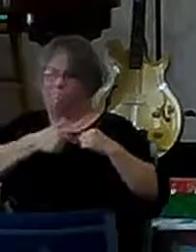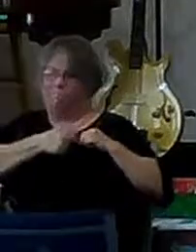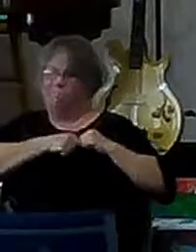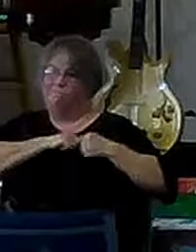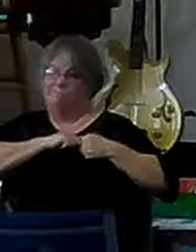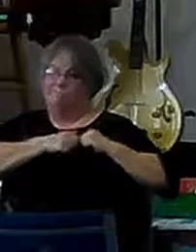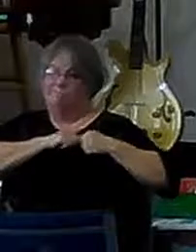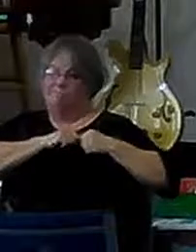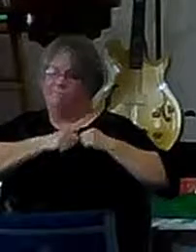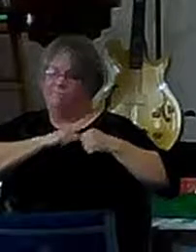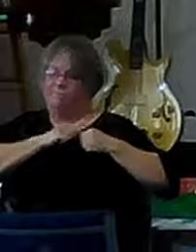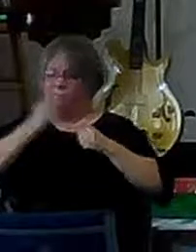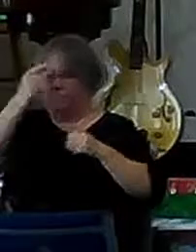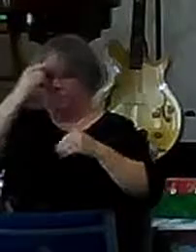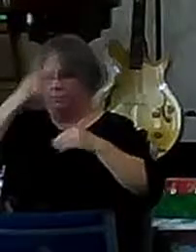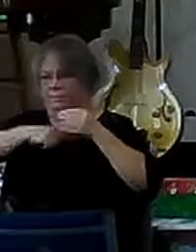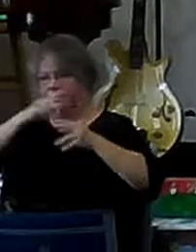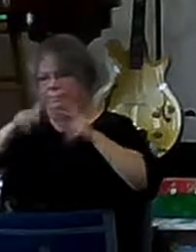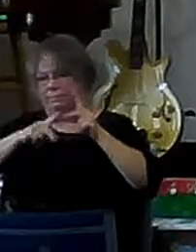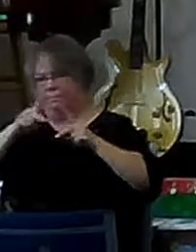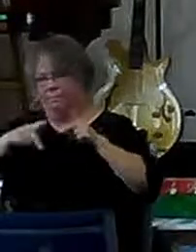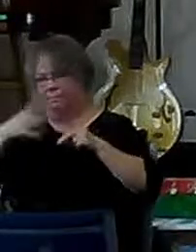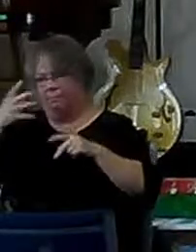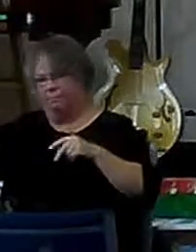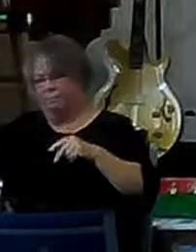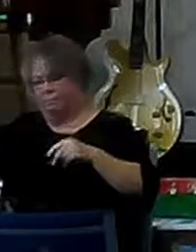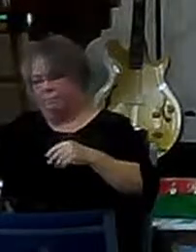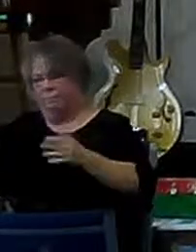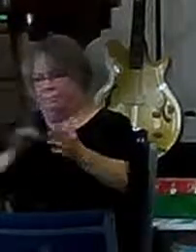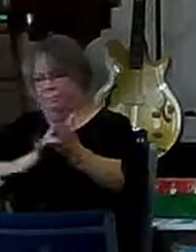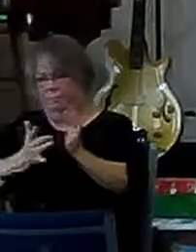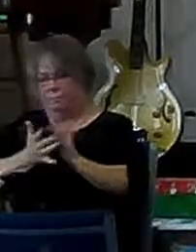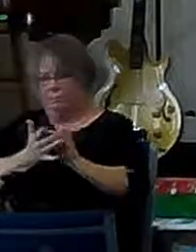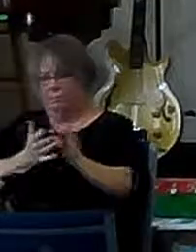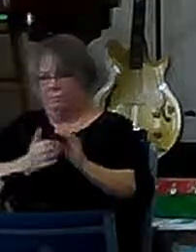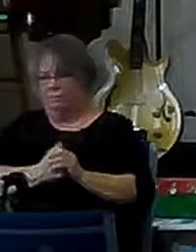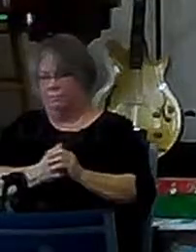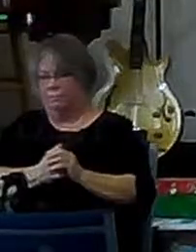as he thought about people who were outside of Christ.